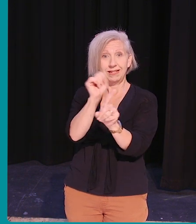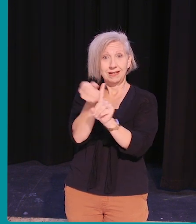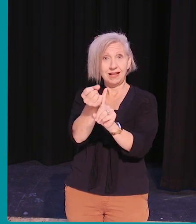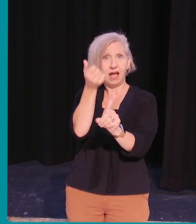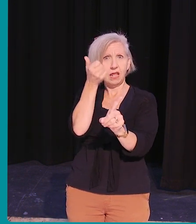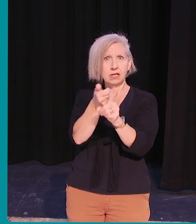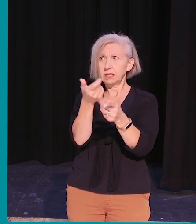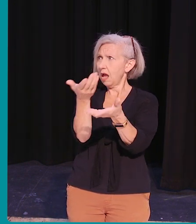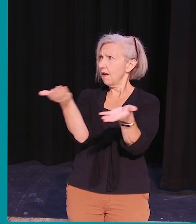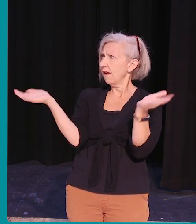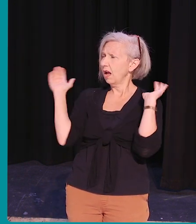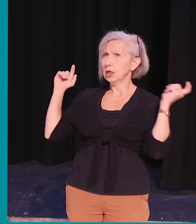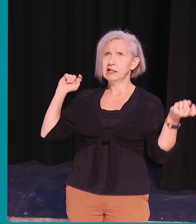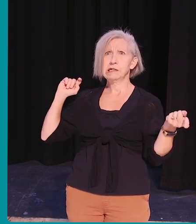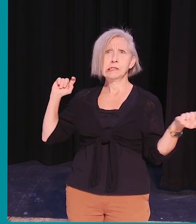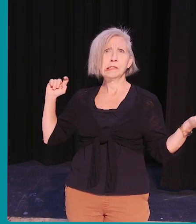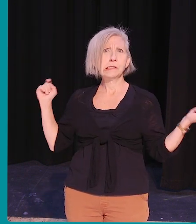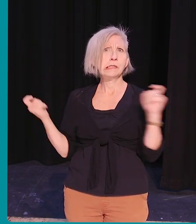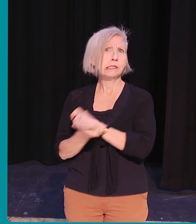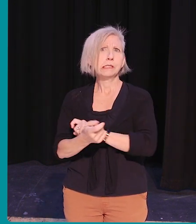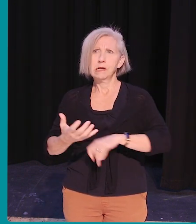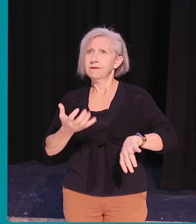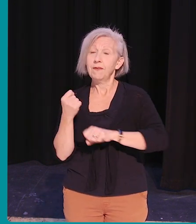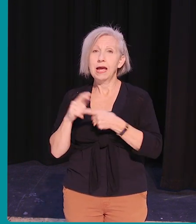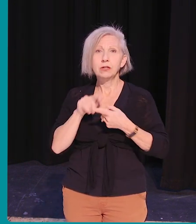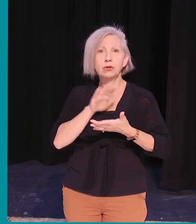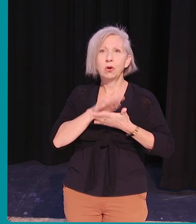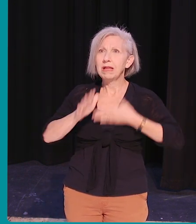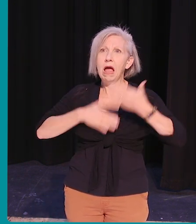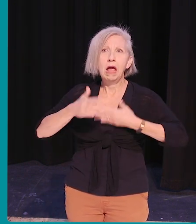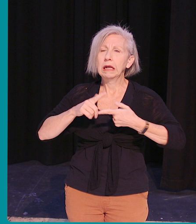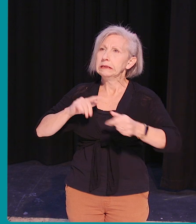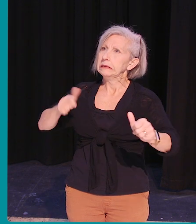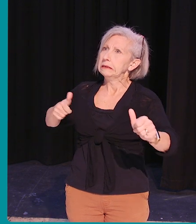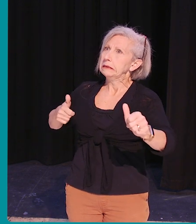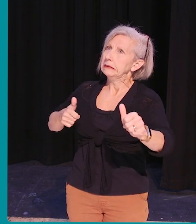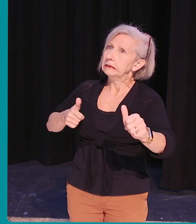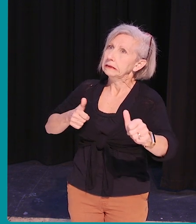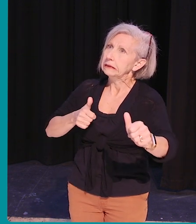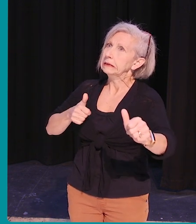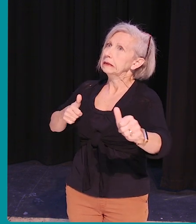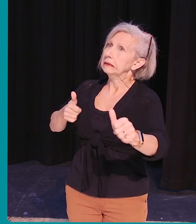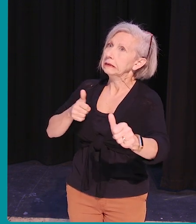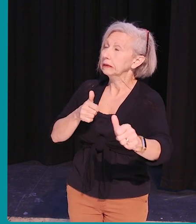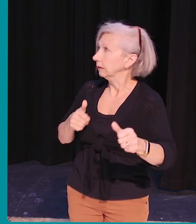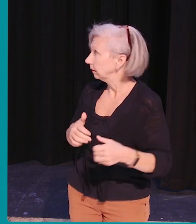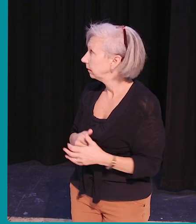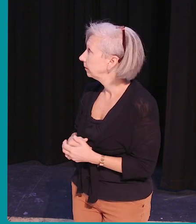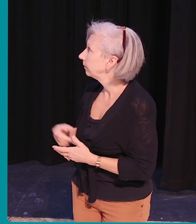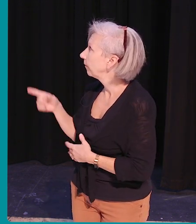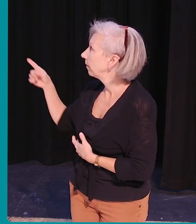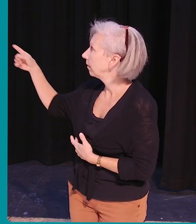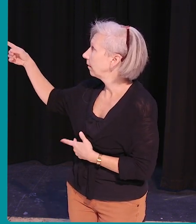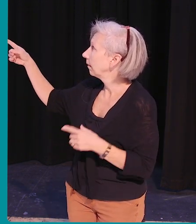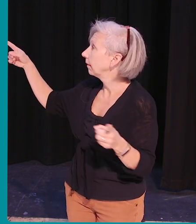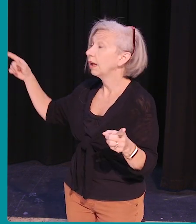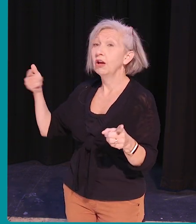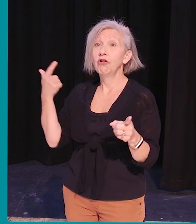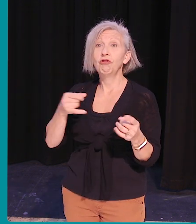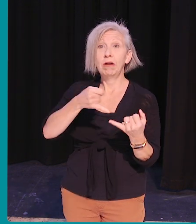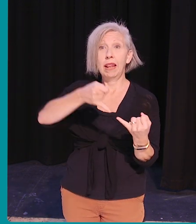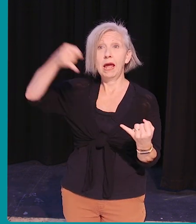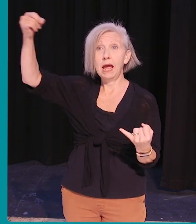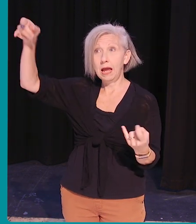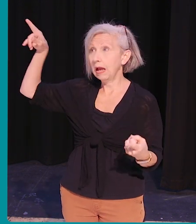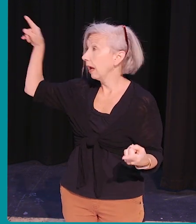us, schools have struggled to keep up, right? So green line here, what our community needs from us, what our graduates need from us, what our students need from us.